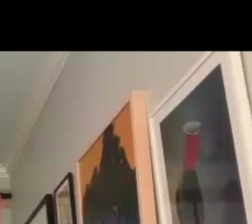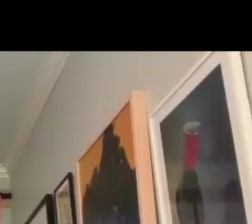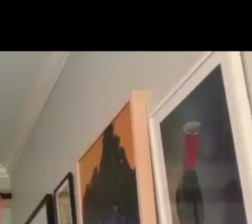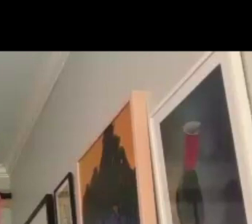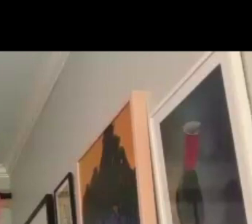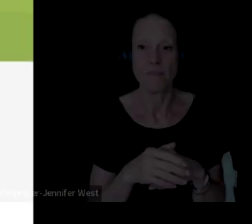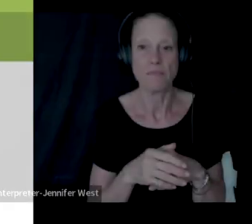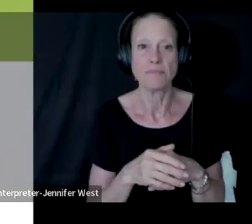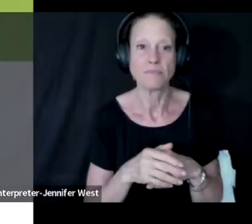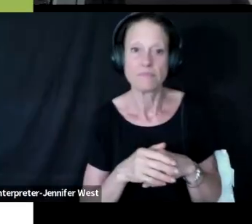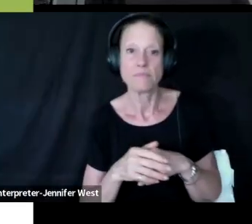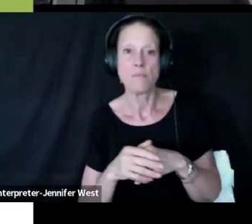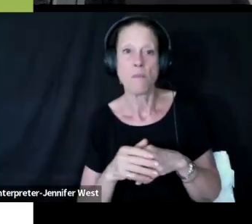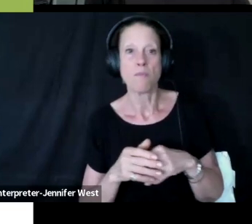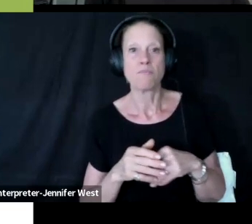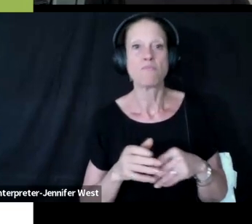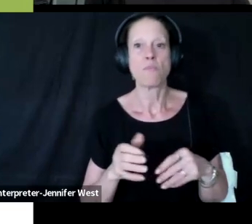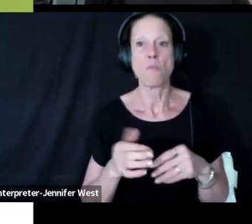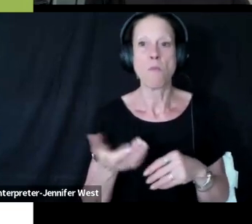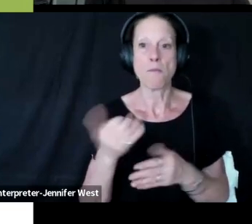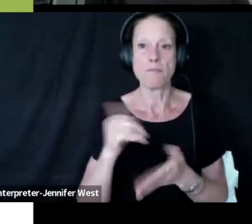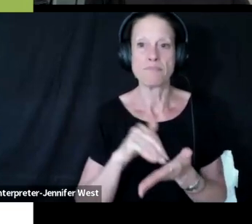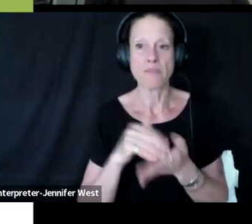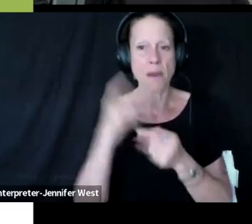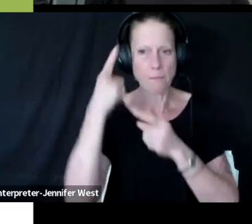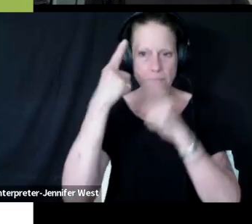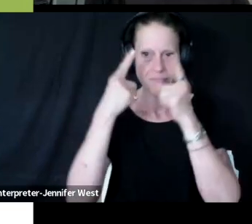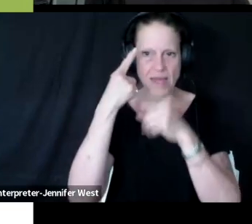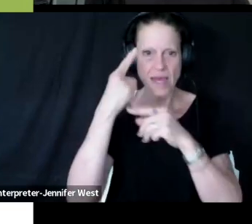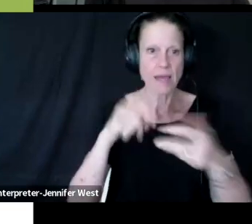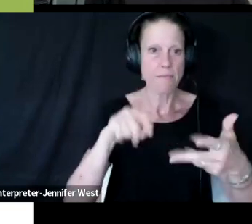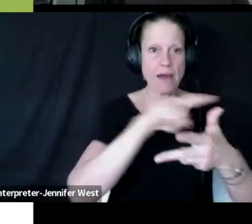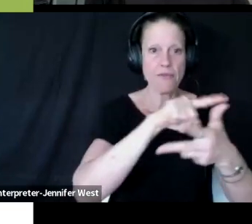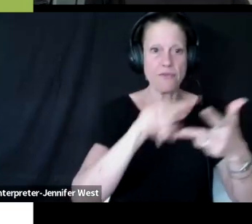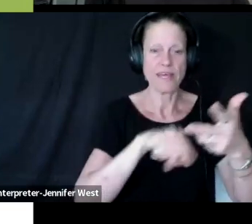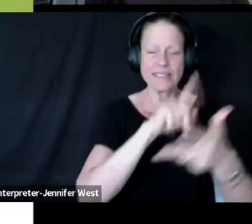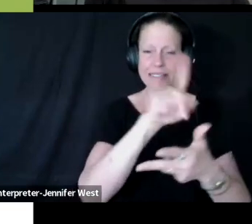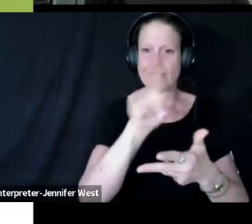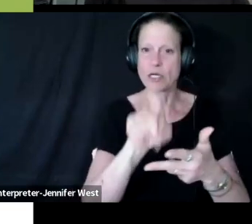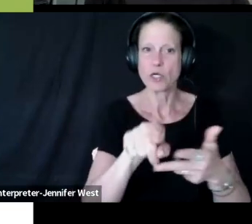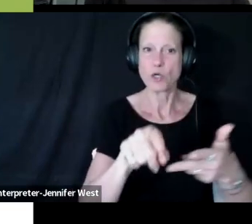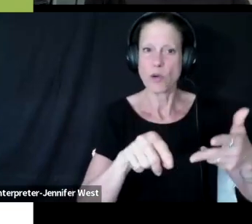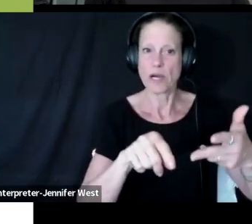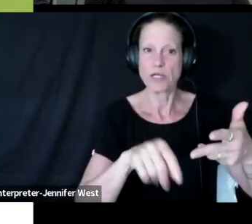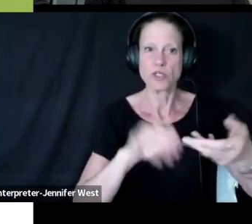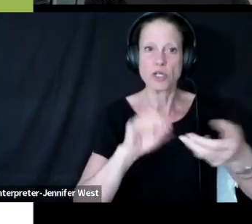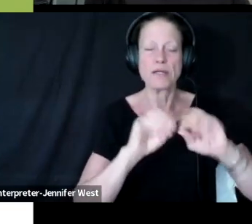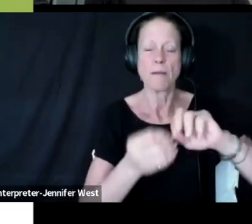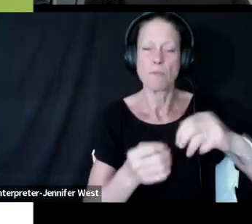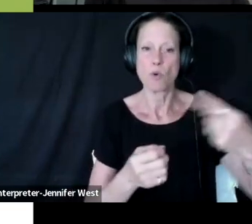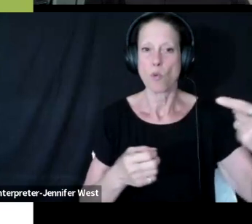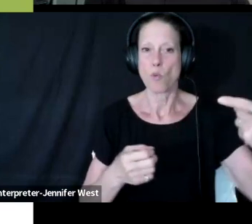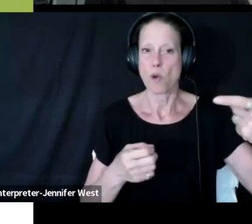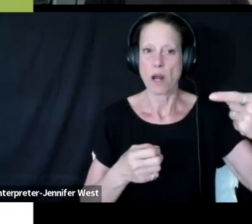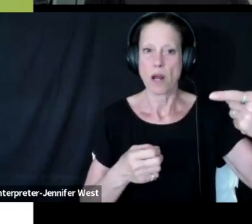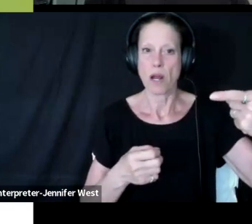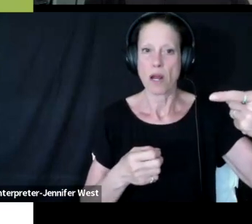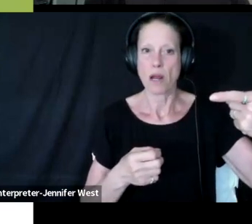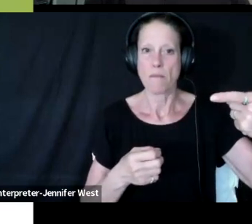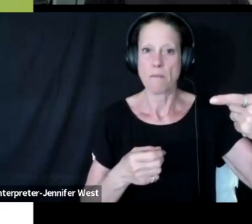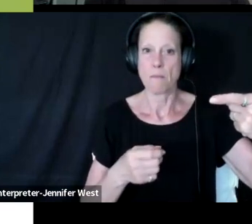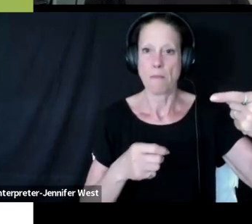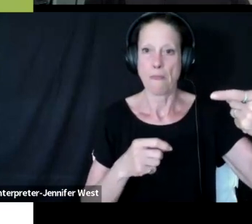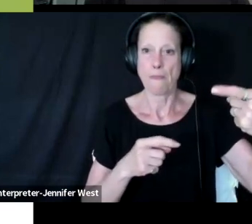if you could pull those. Again, I want you to be thinking about these three questions as I go through the Danny Plan. If anything happens to